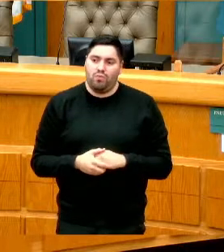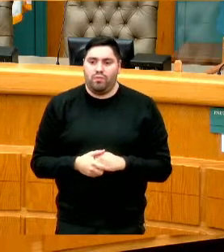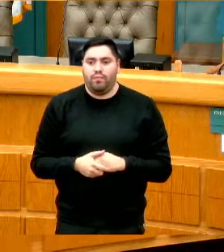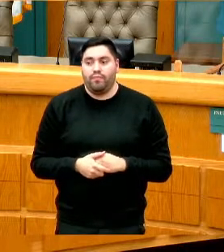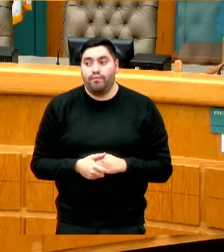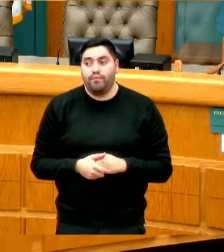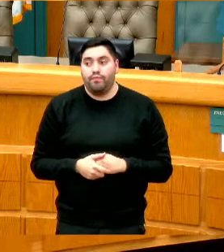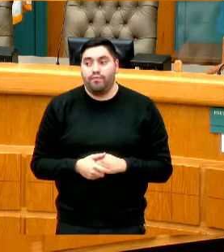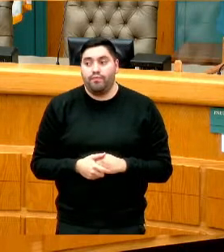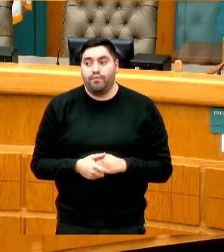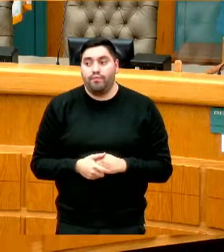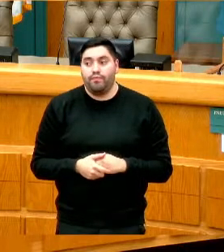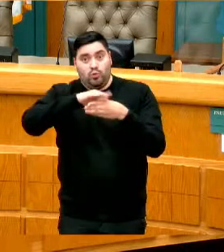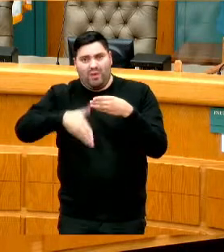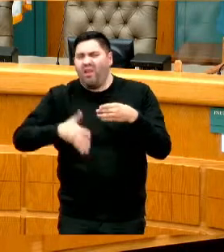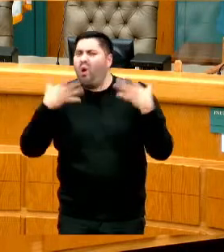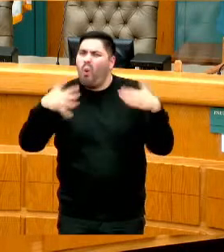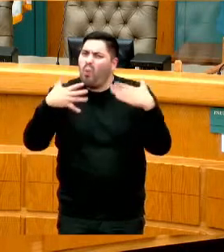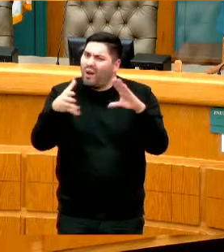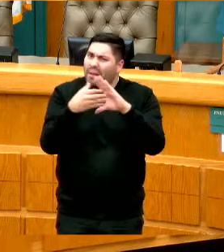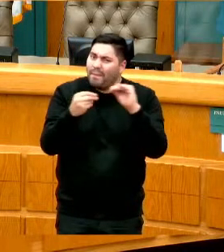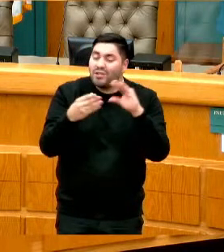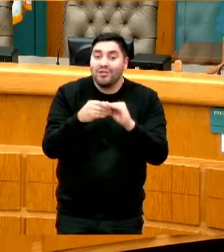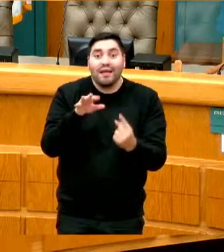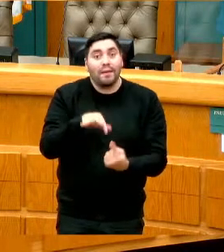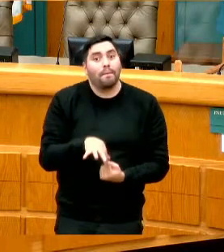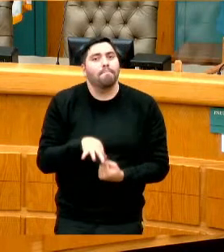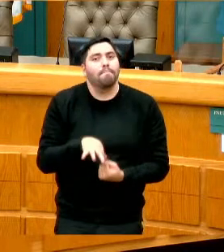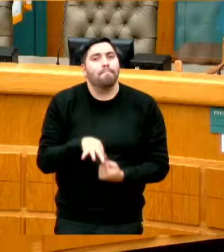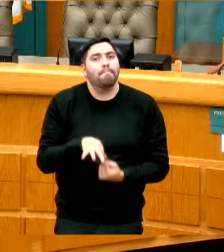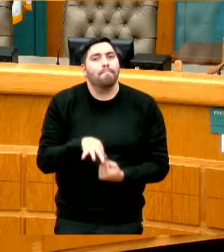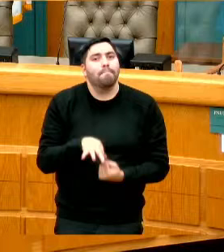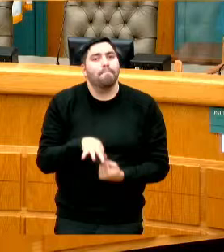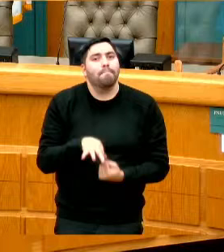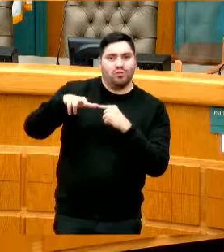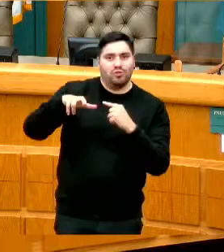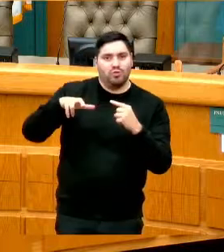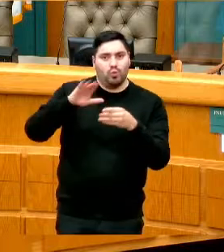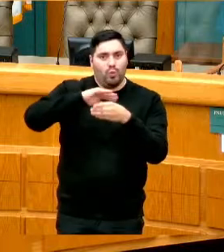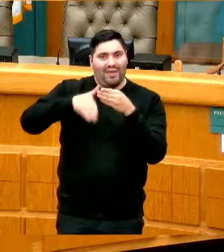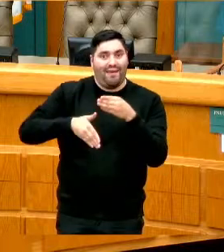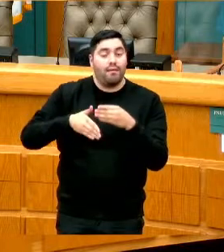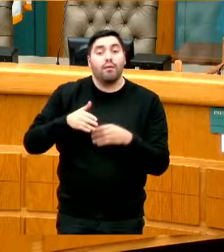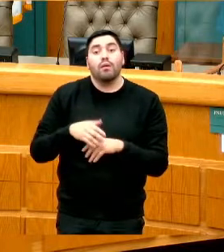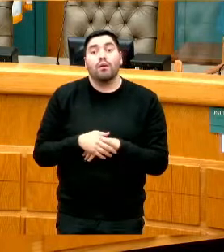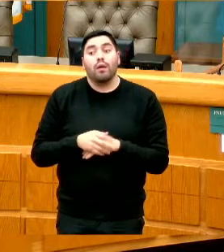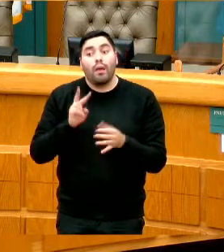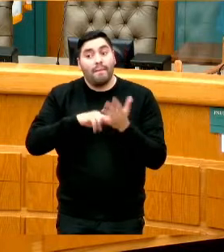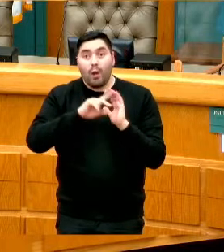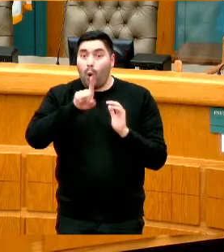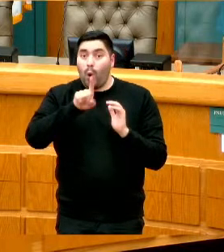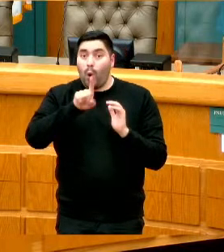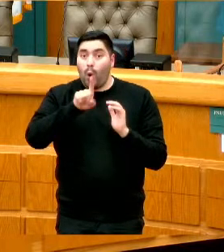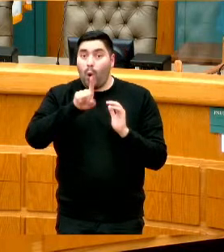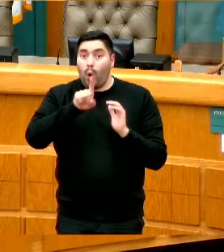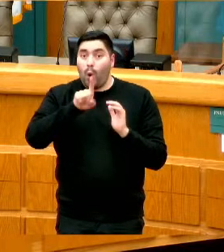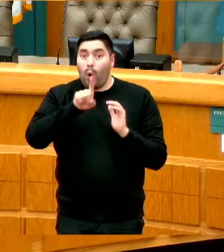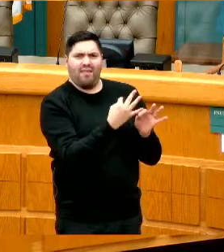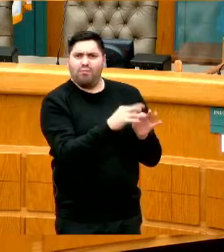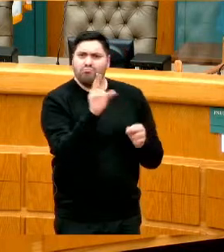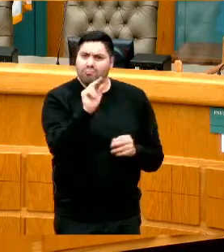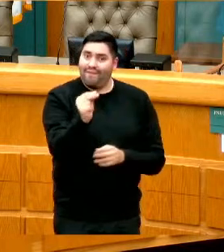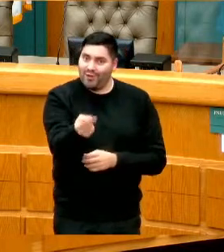Now, this weekend, as was already mentioned, is a special religious weekend, not only for one faith, but for